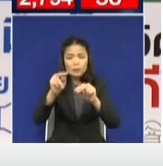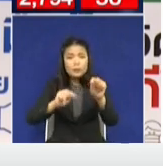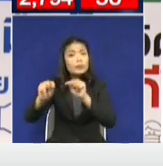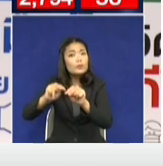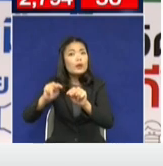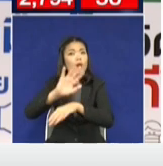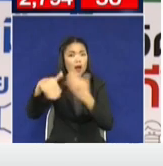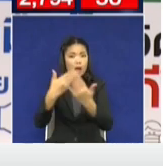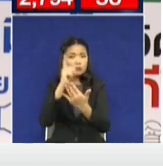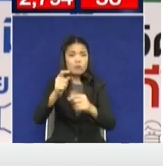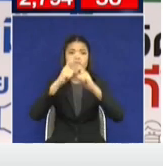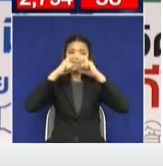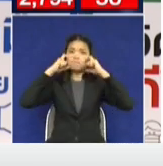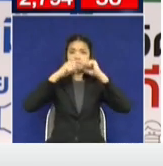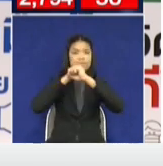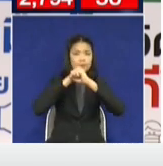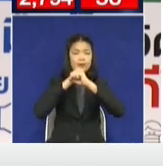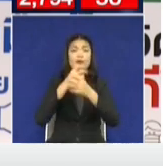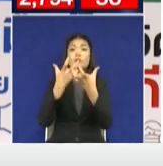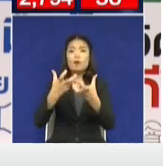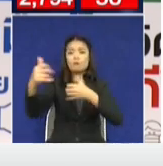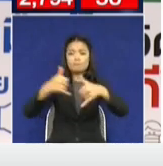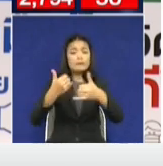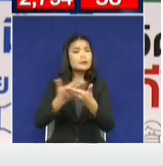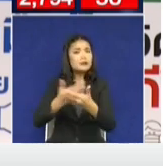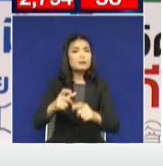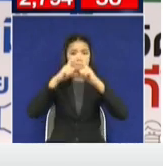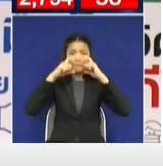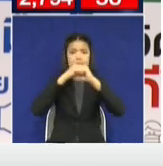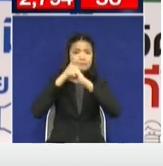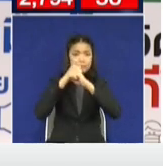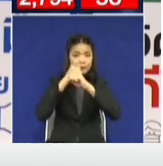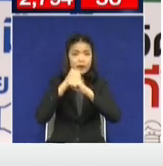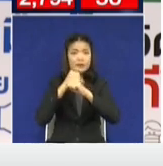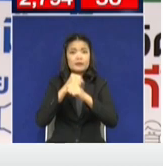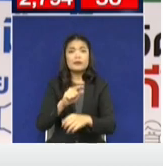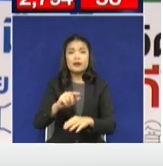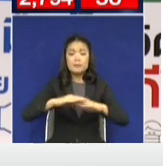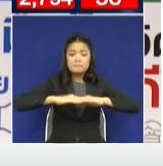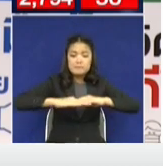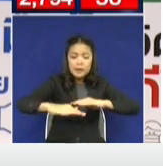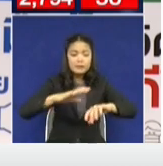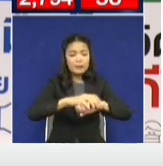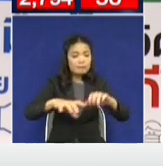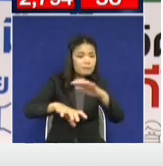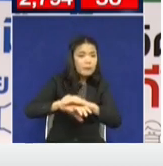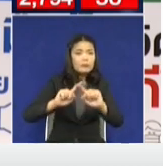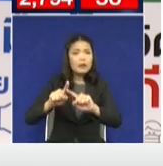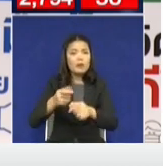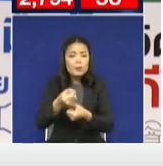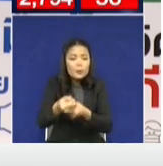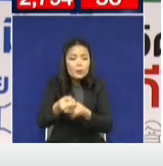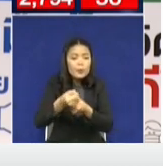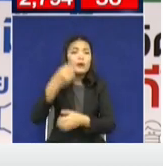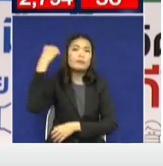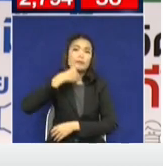also, but the truth is that we are not very close. We are in just the beginning of very few